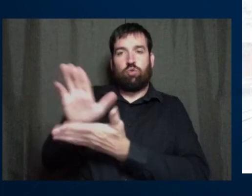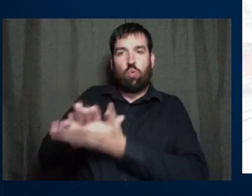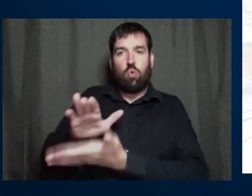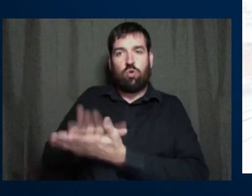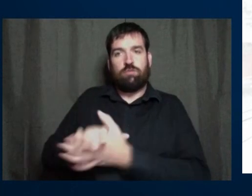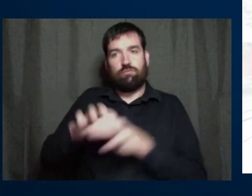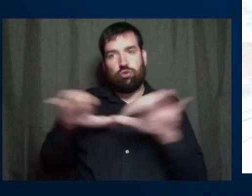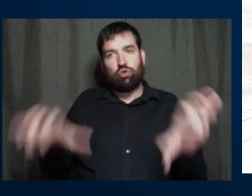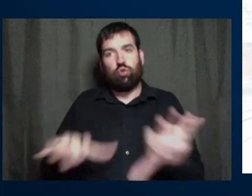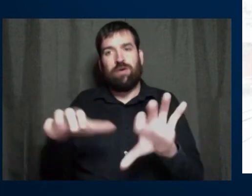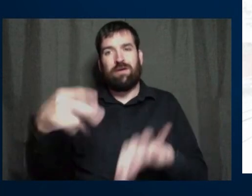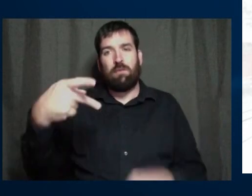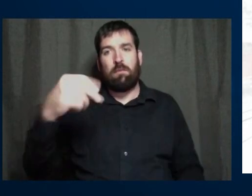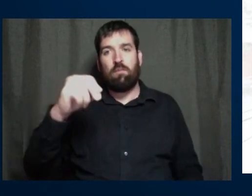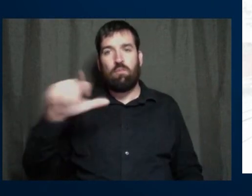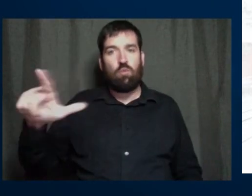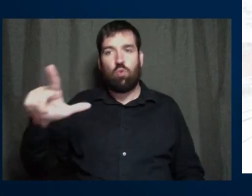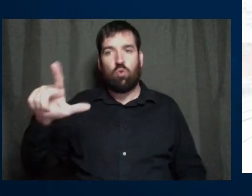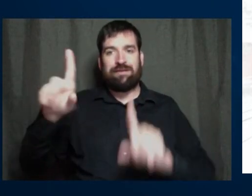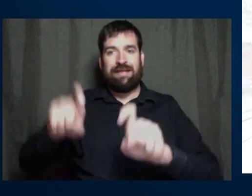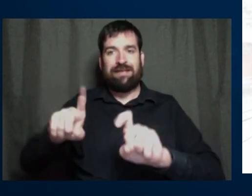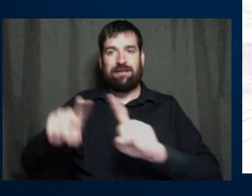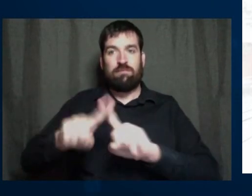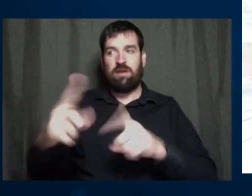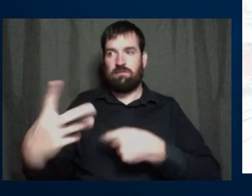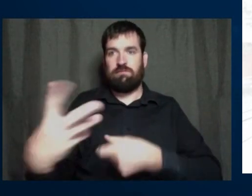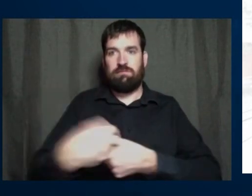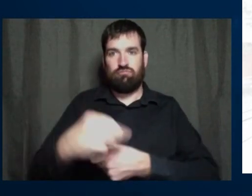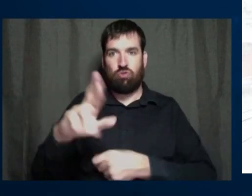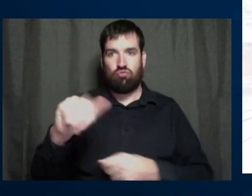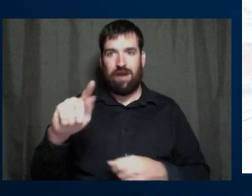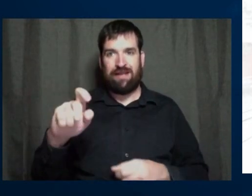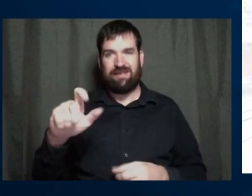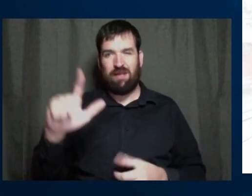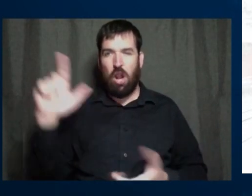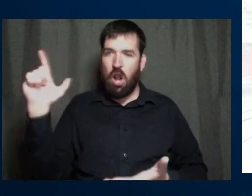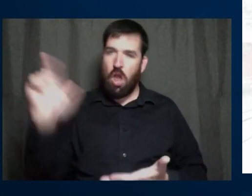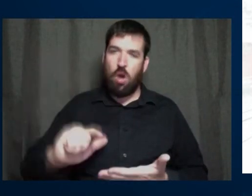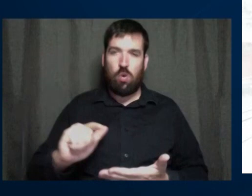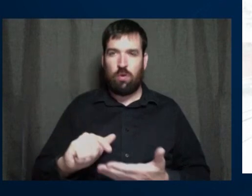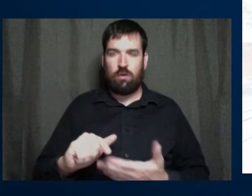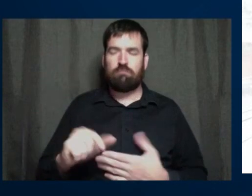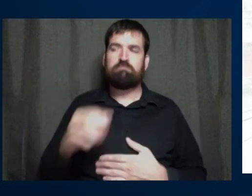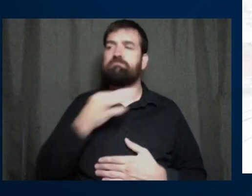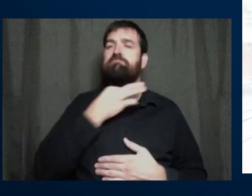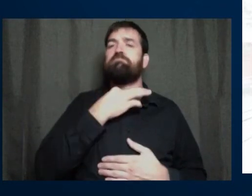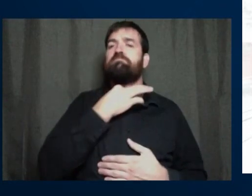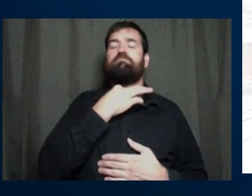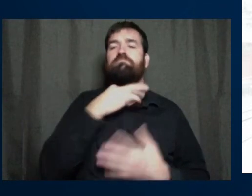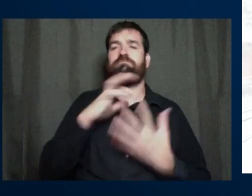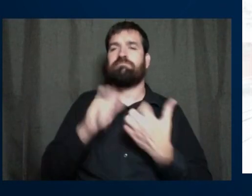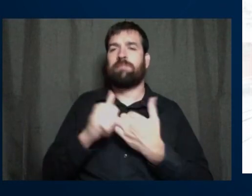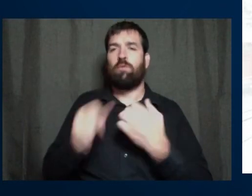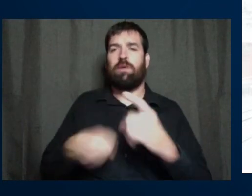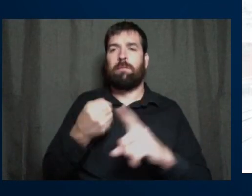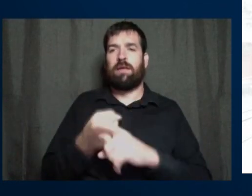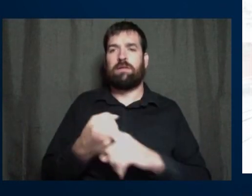the participation rate in her classroom seems to be really low, and she's just curious how that might impact.